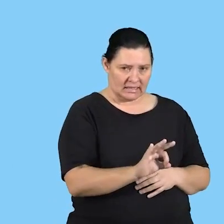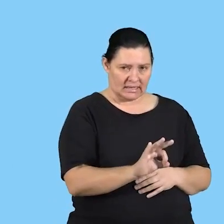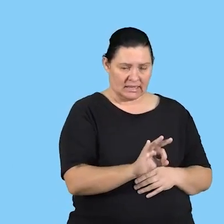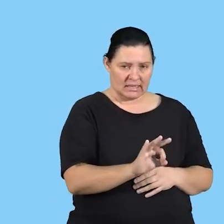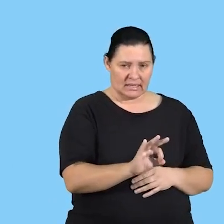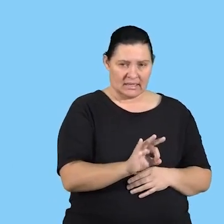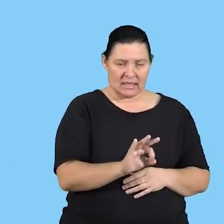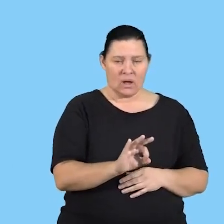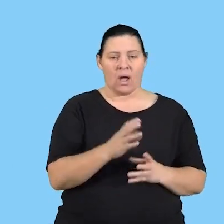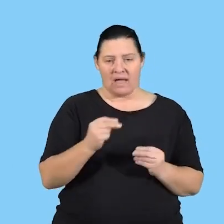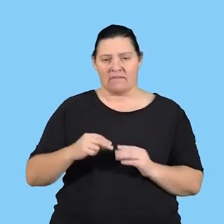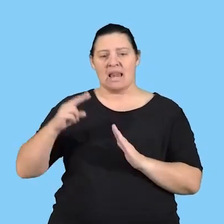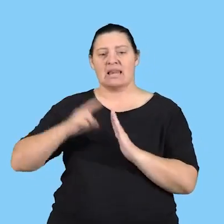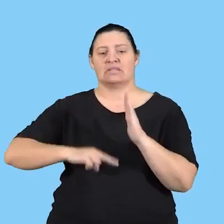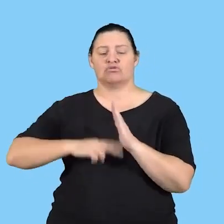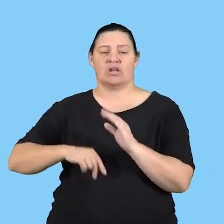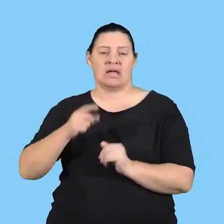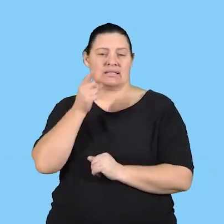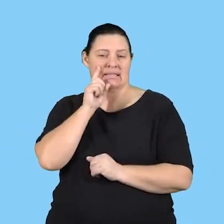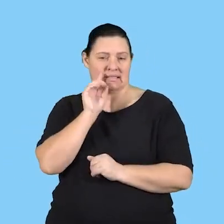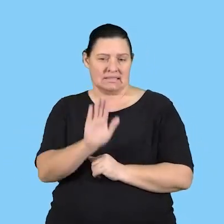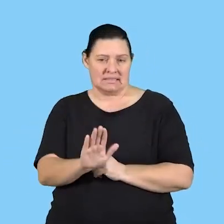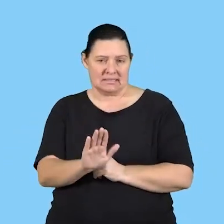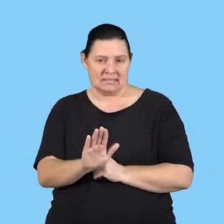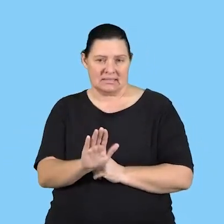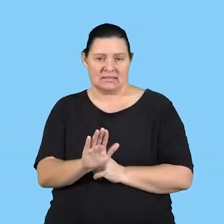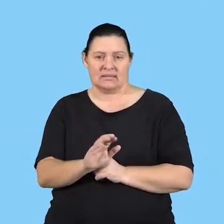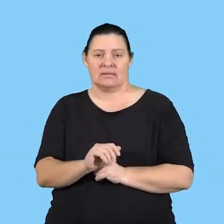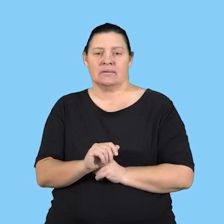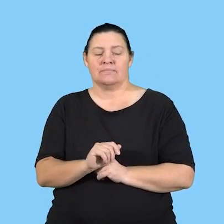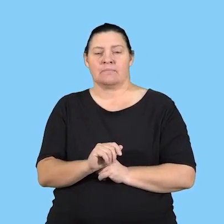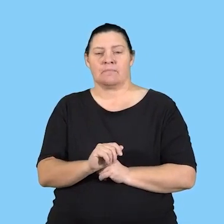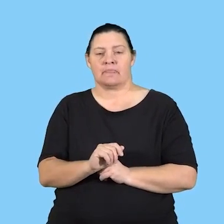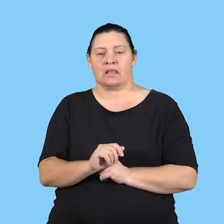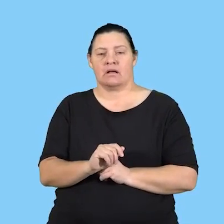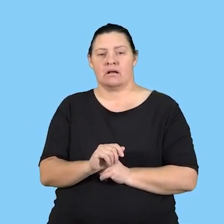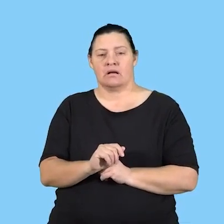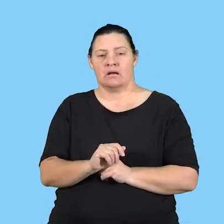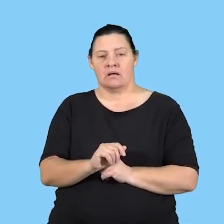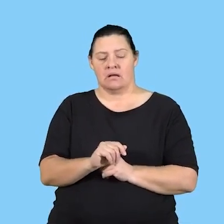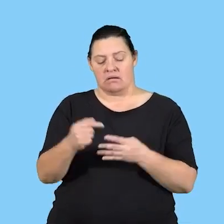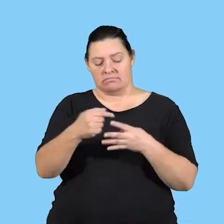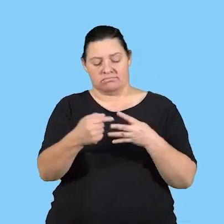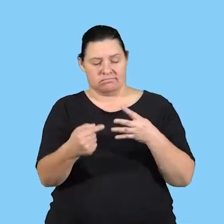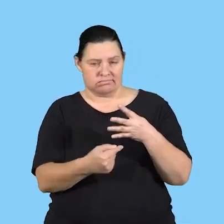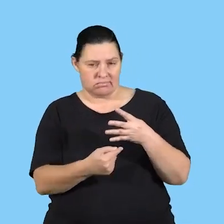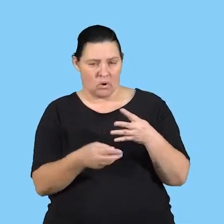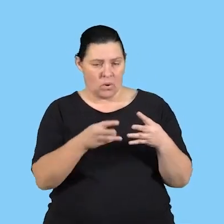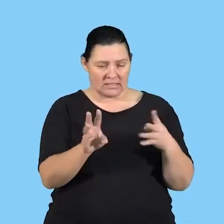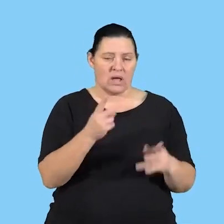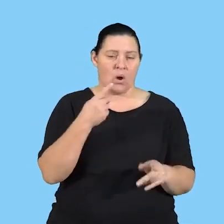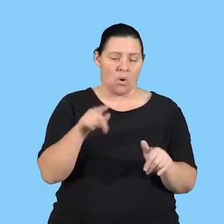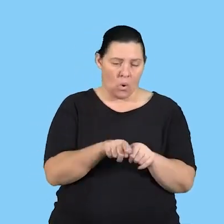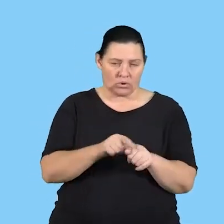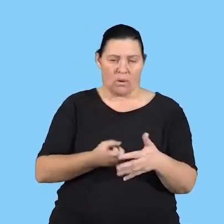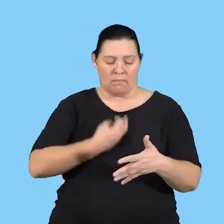we do a literature test where all 4 genres plus